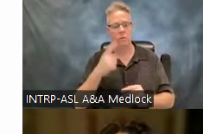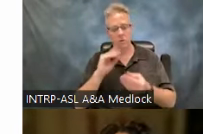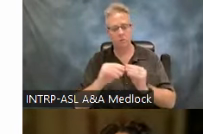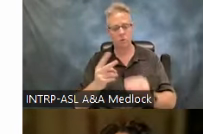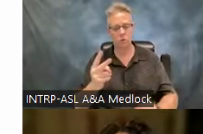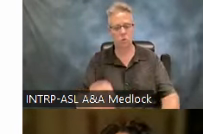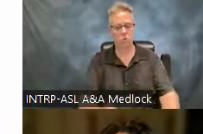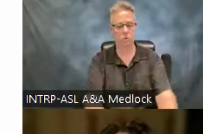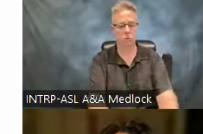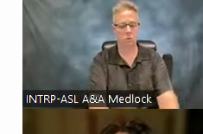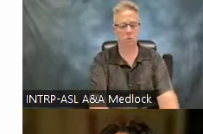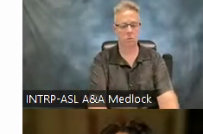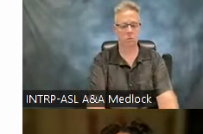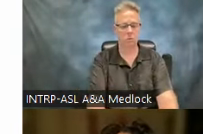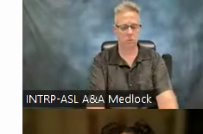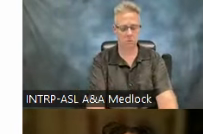2.